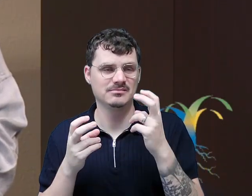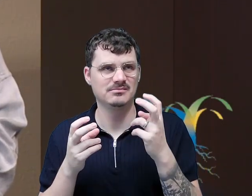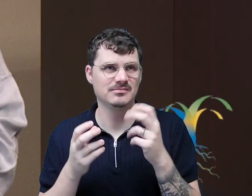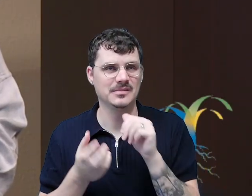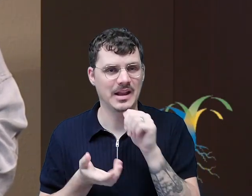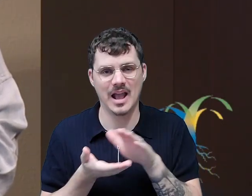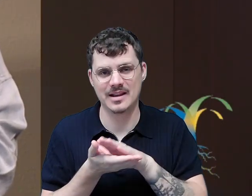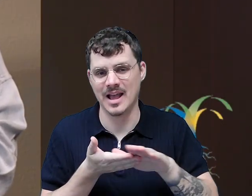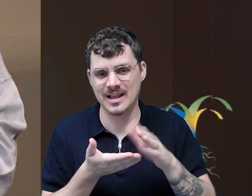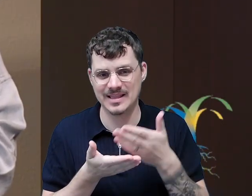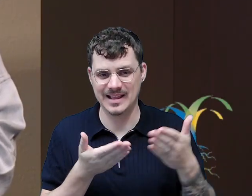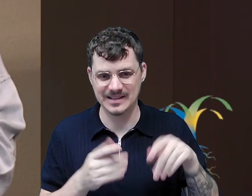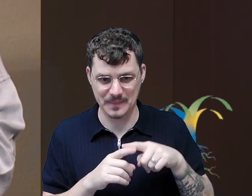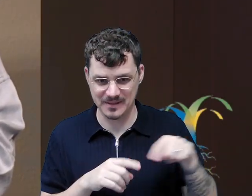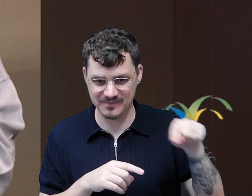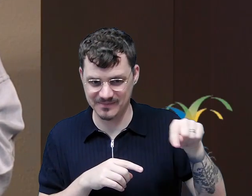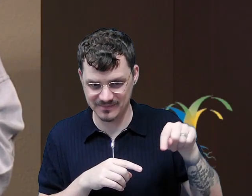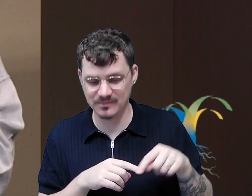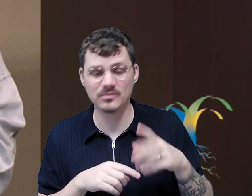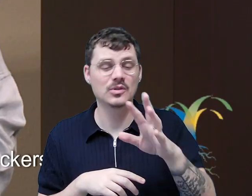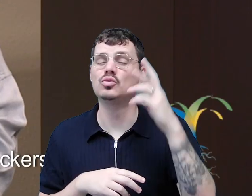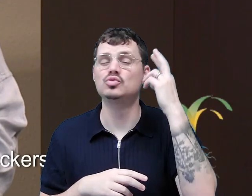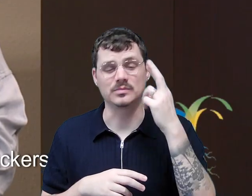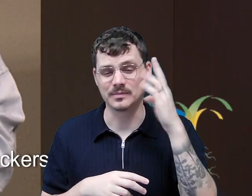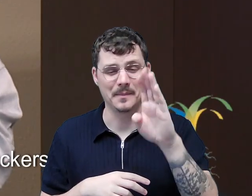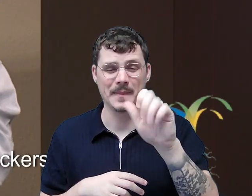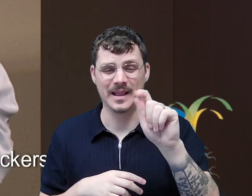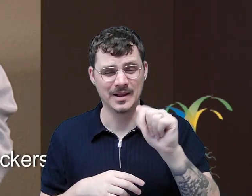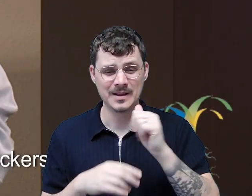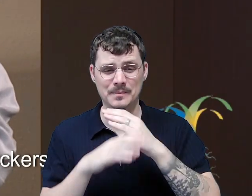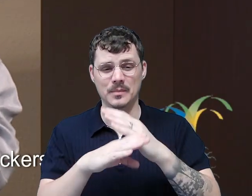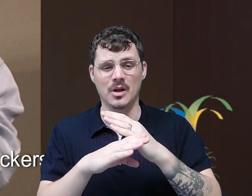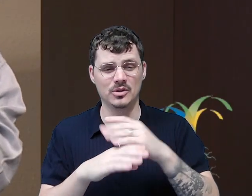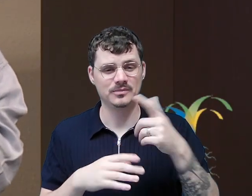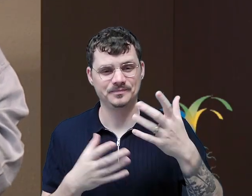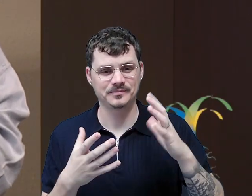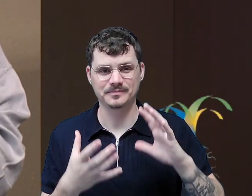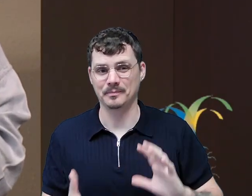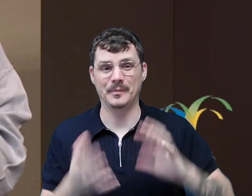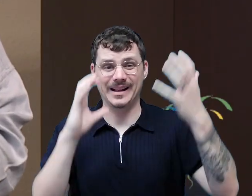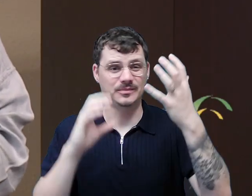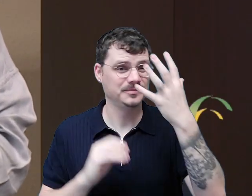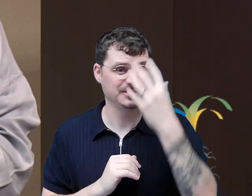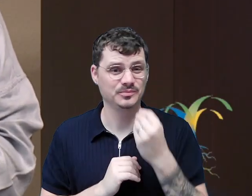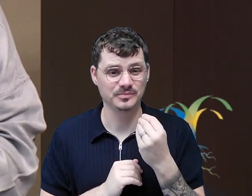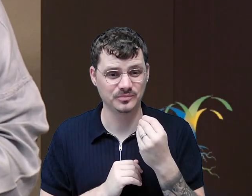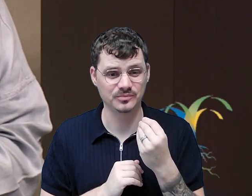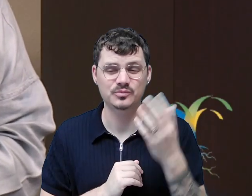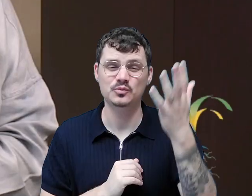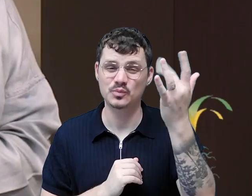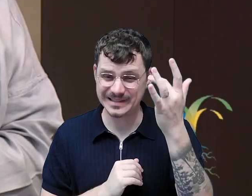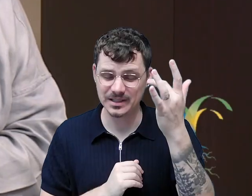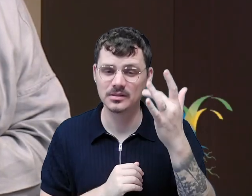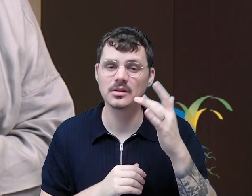say unkind things about? Well, one of the reasons beta blockers mess up people's